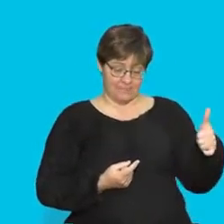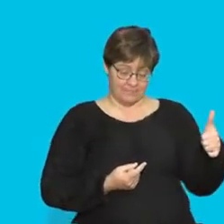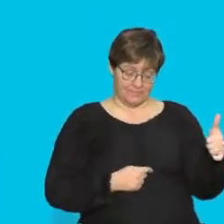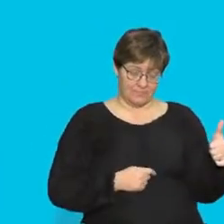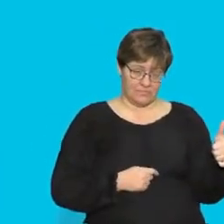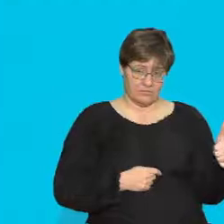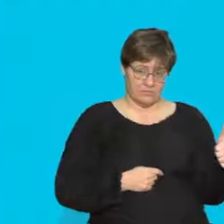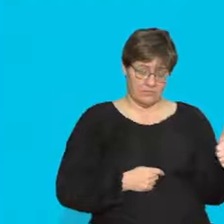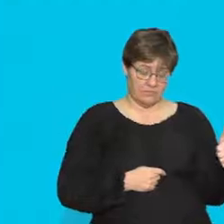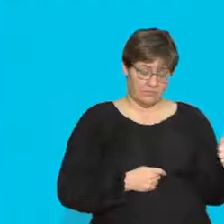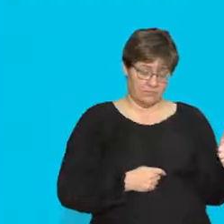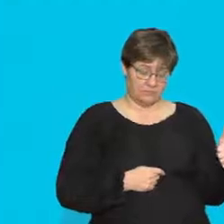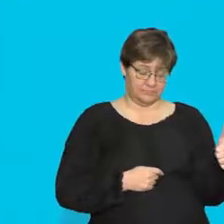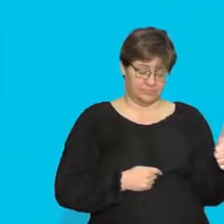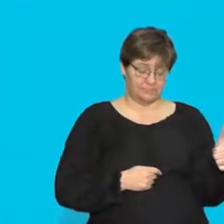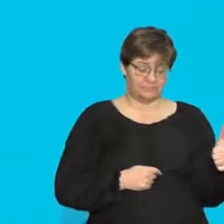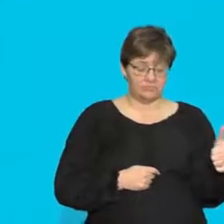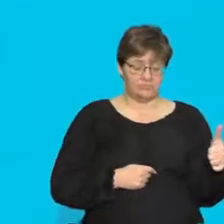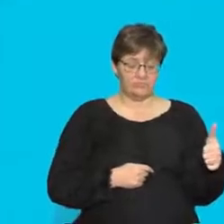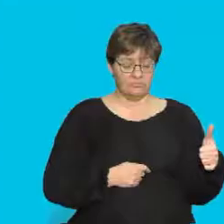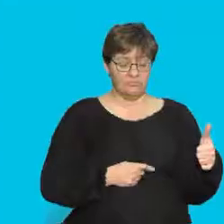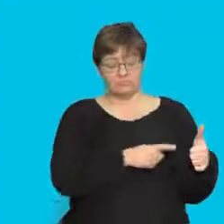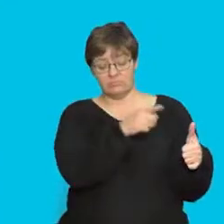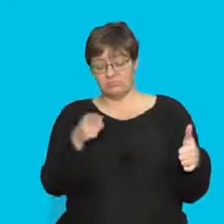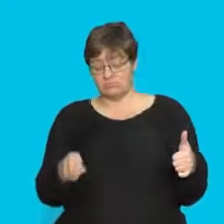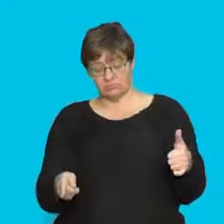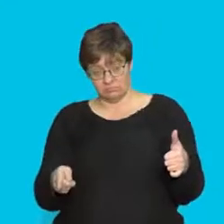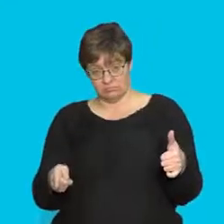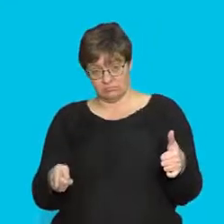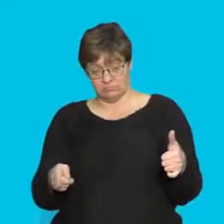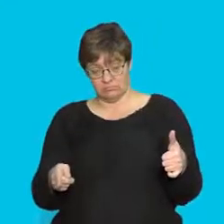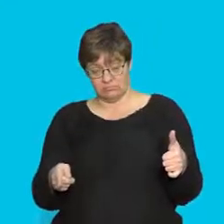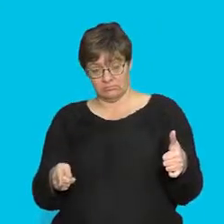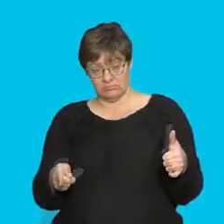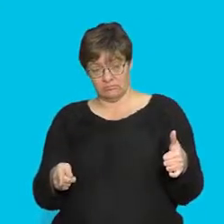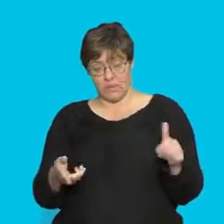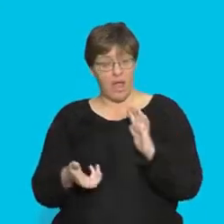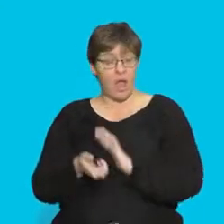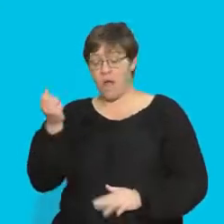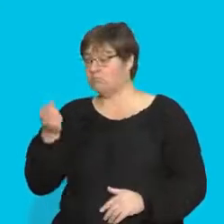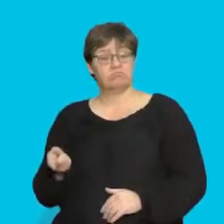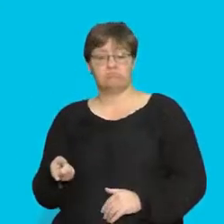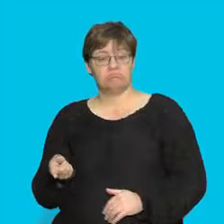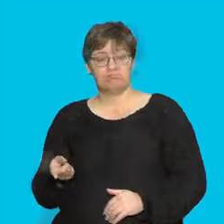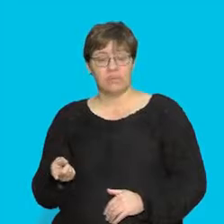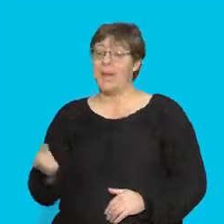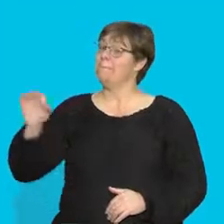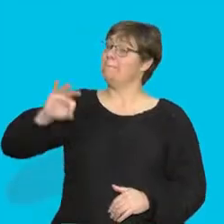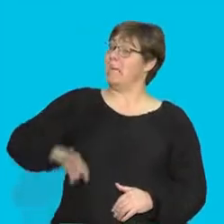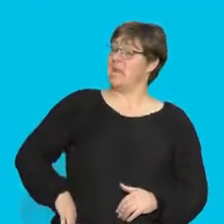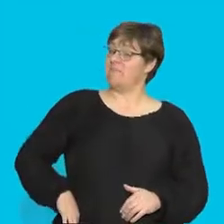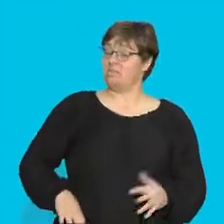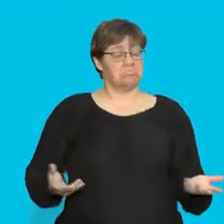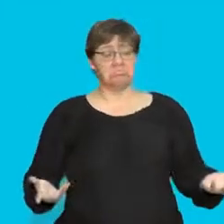benefits. So we've got one thumbs up. Now, the other organism is not